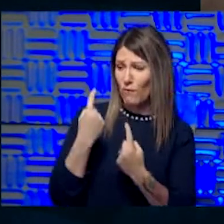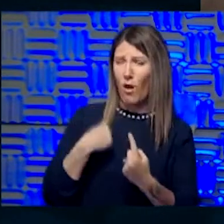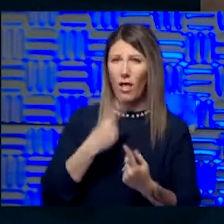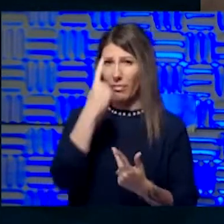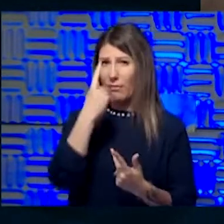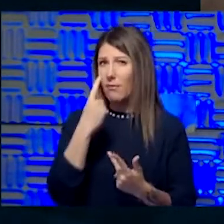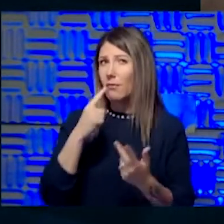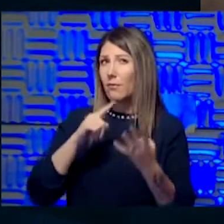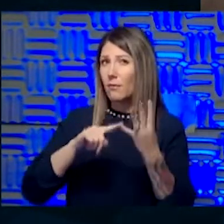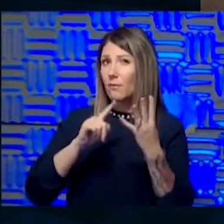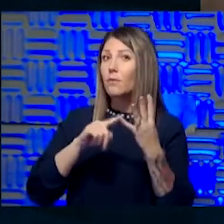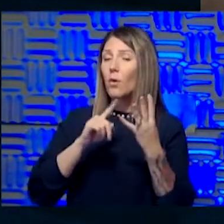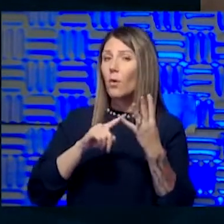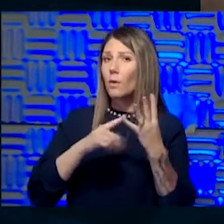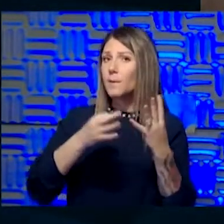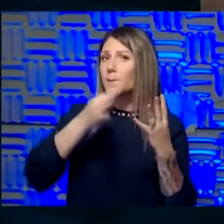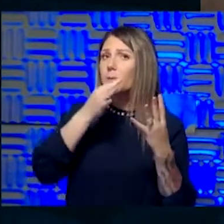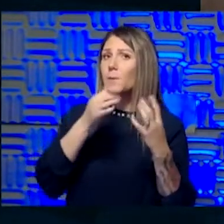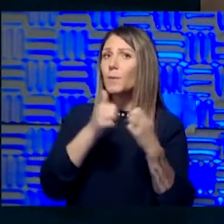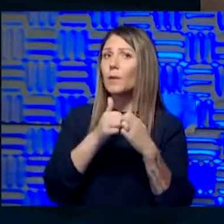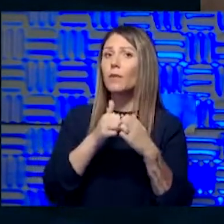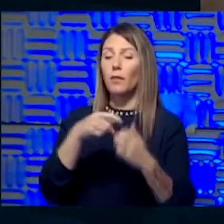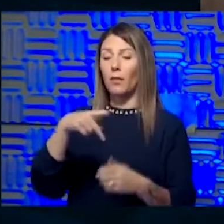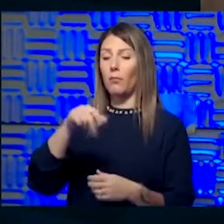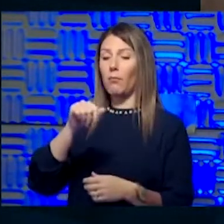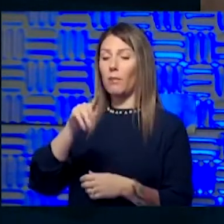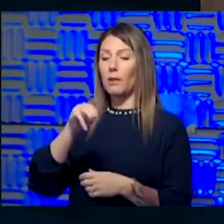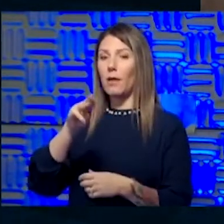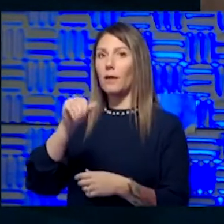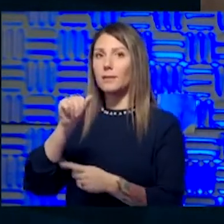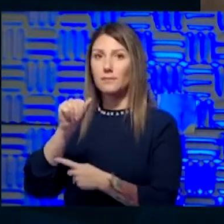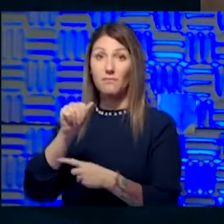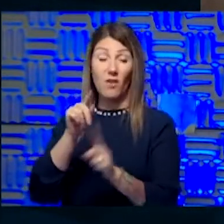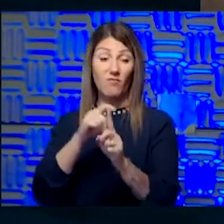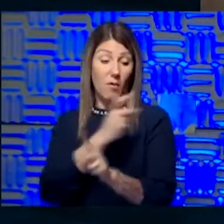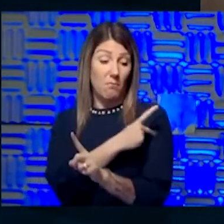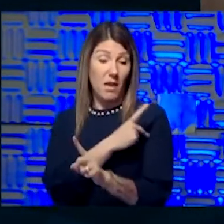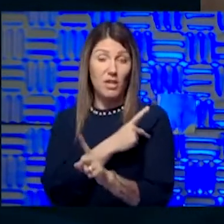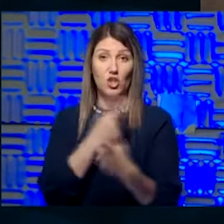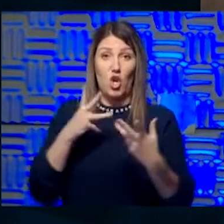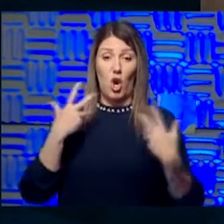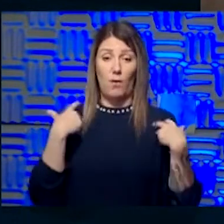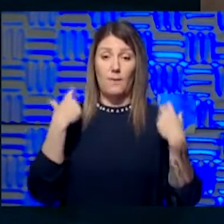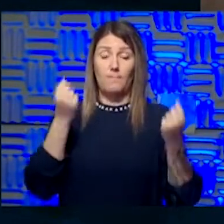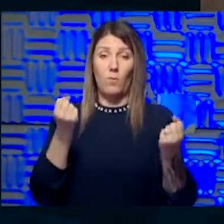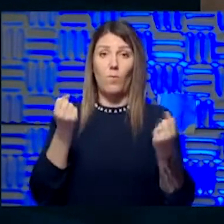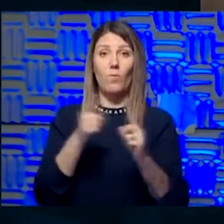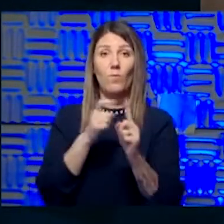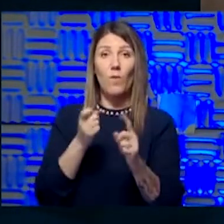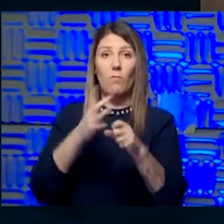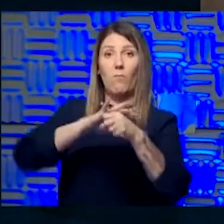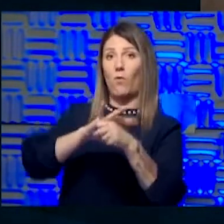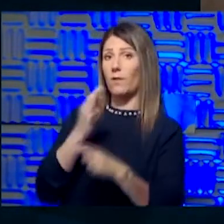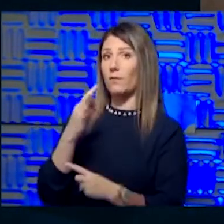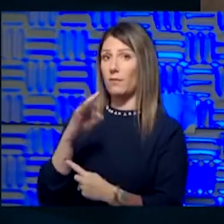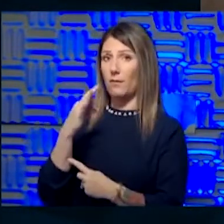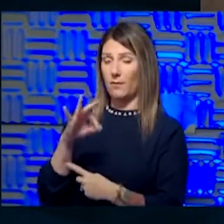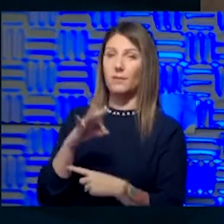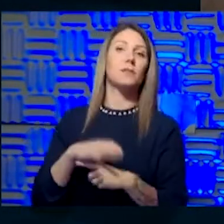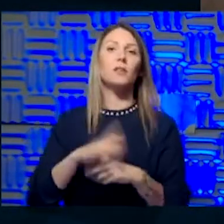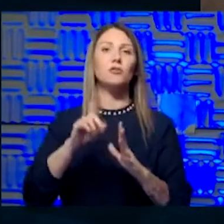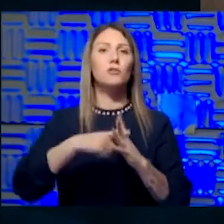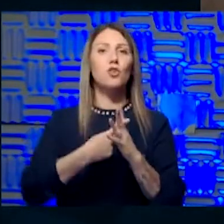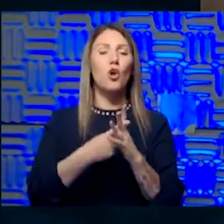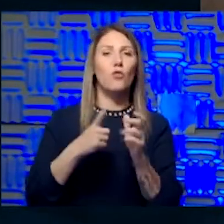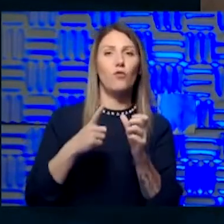4th upcoming with plasma that's been obtained from patients who've recovered from COVID-19. It started with our first patient we